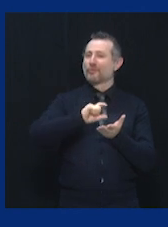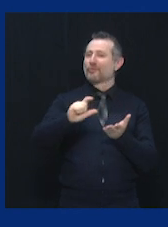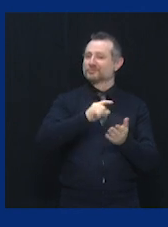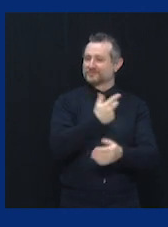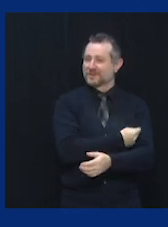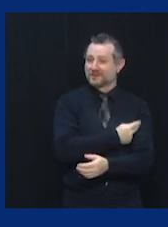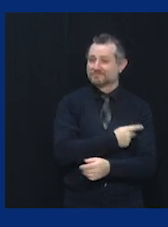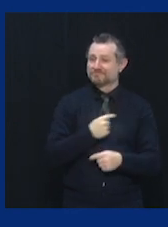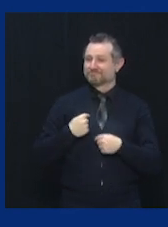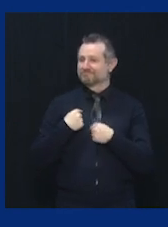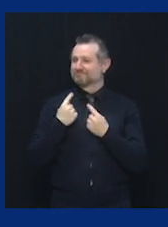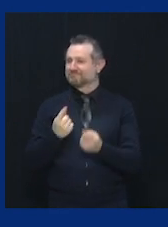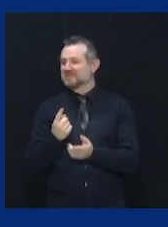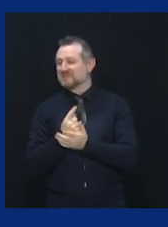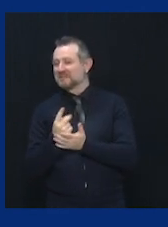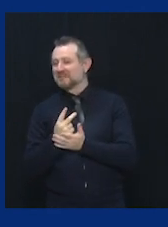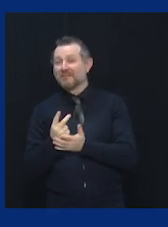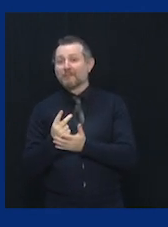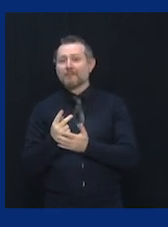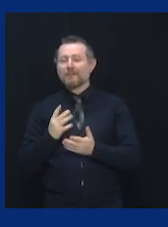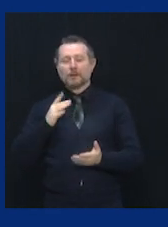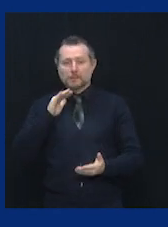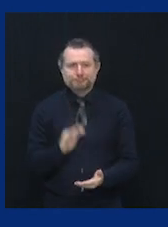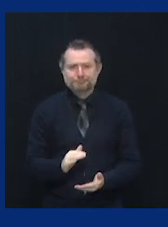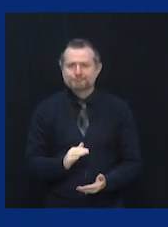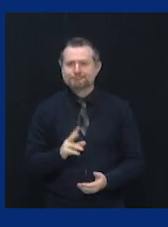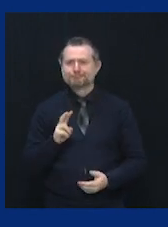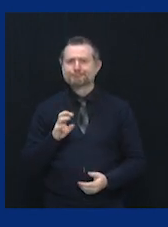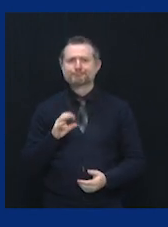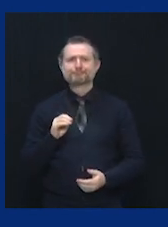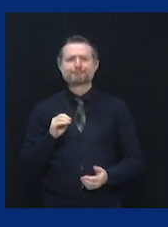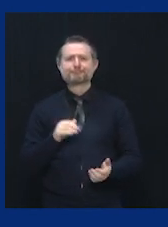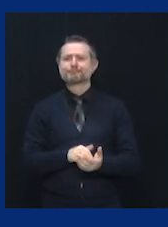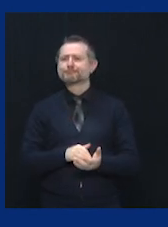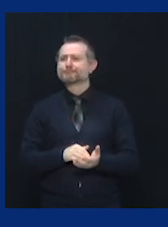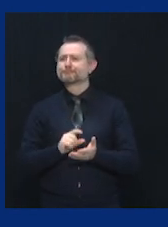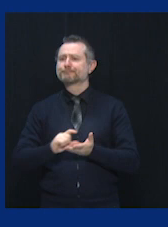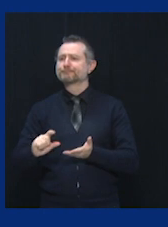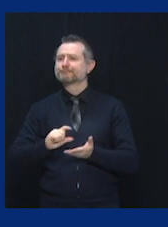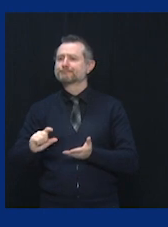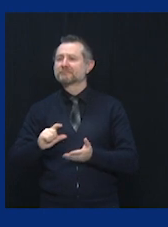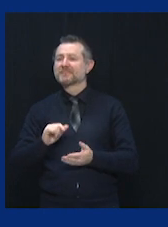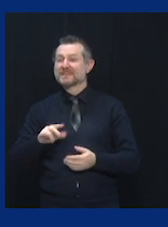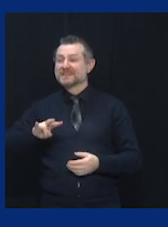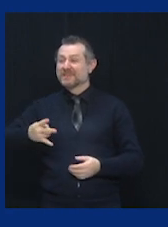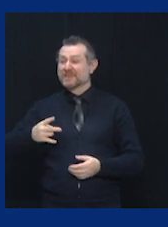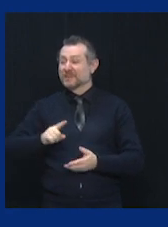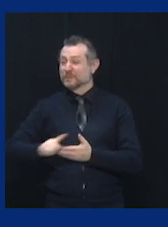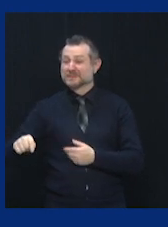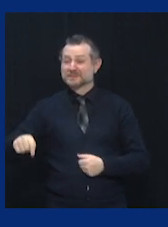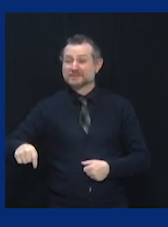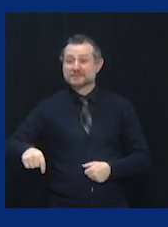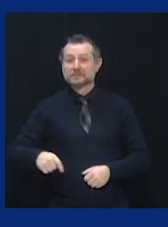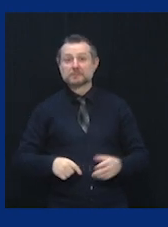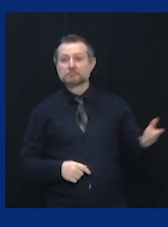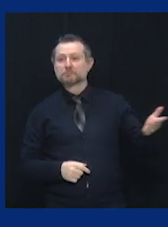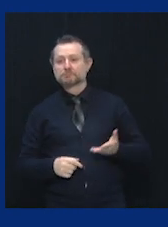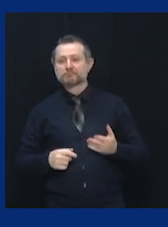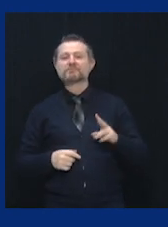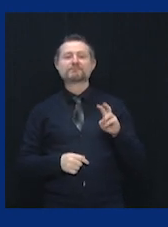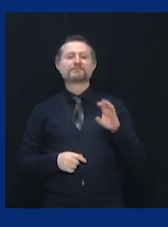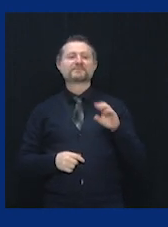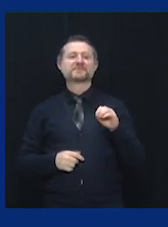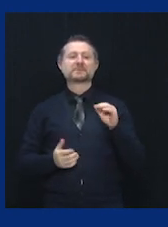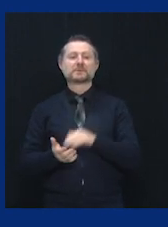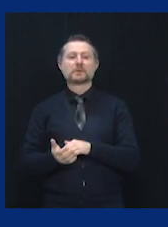of weeks, we got 250,000. This week 7, the incoming allocation is 250,000.